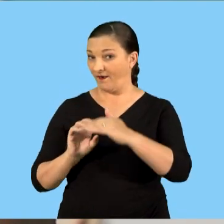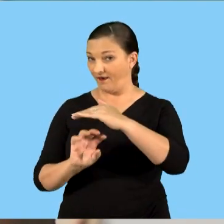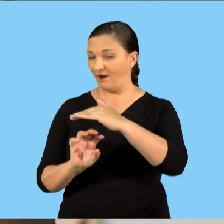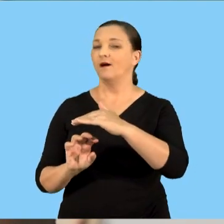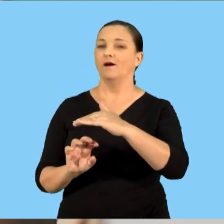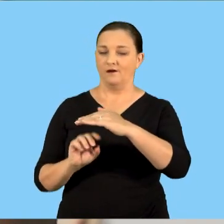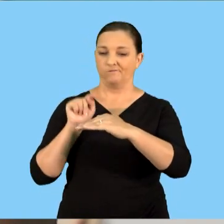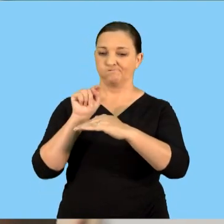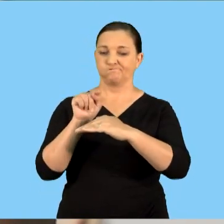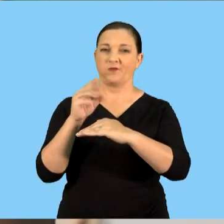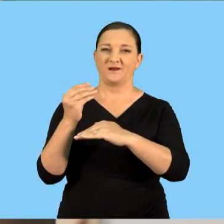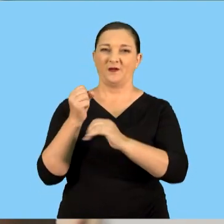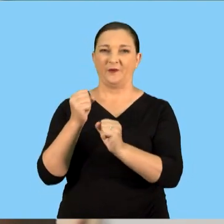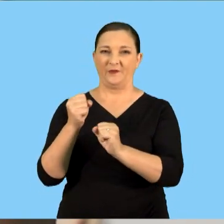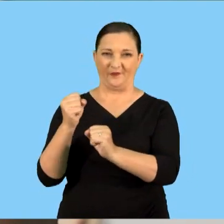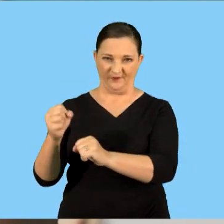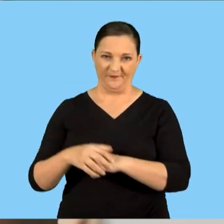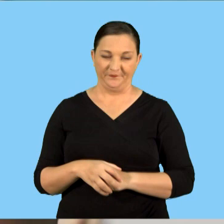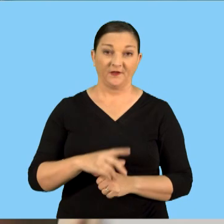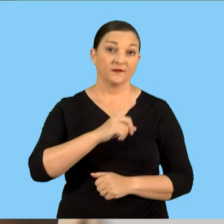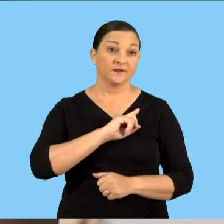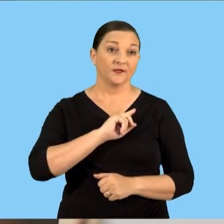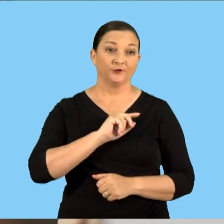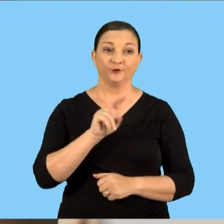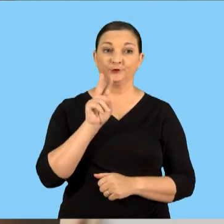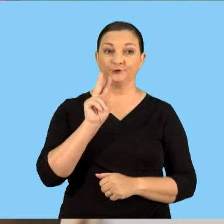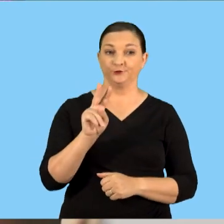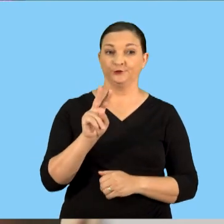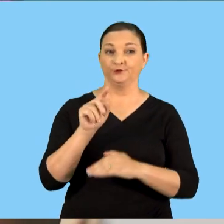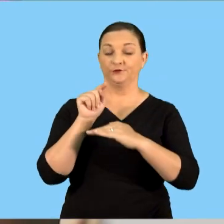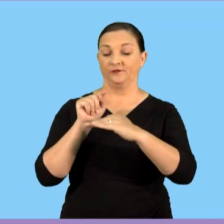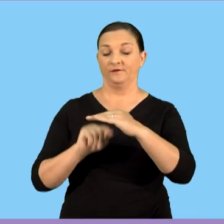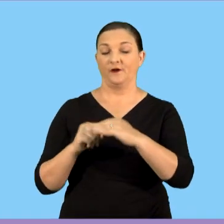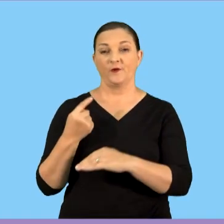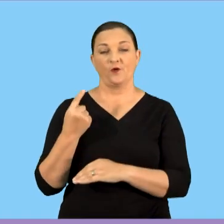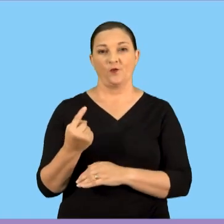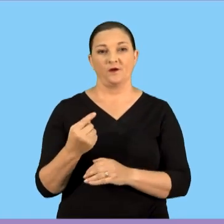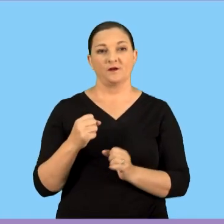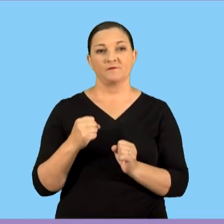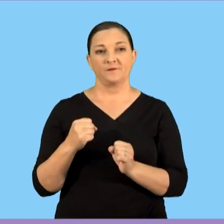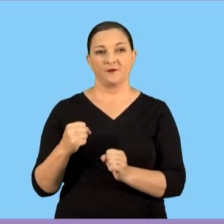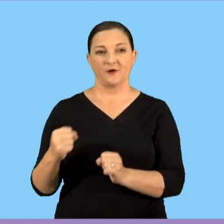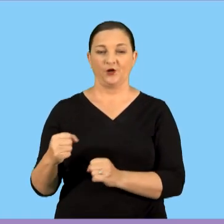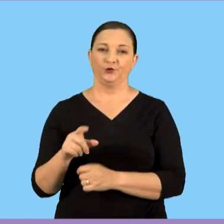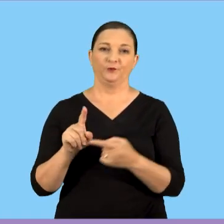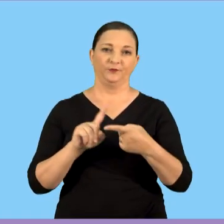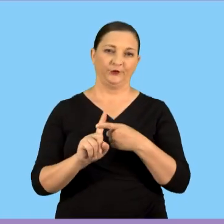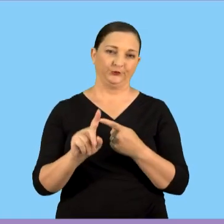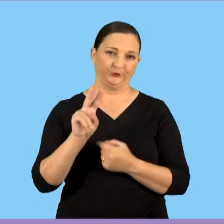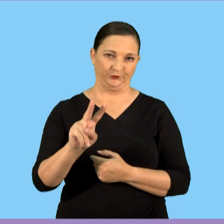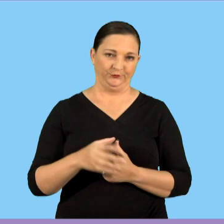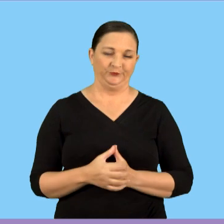1 remains that number. So 2 divided by 1 is 2. That means that our answer there is